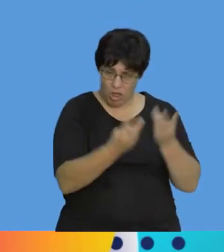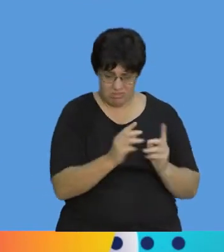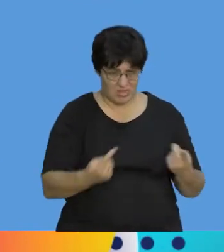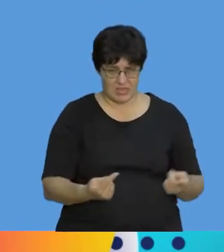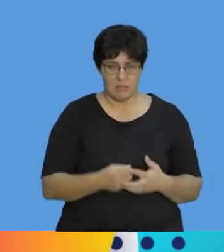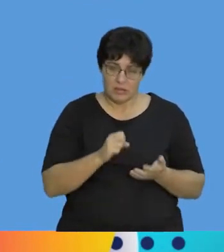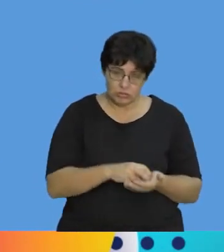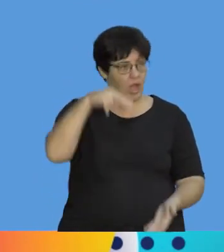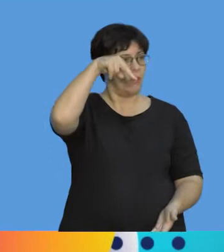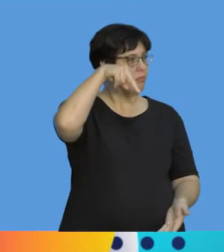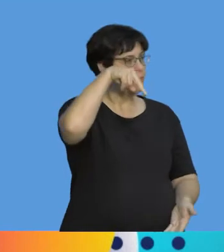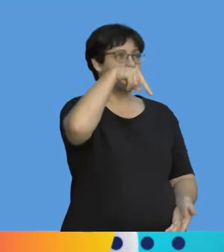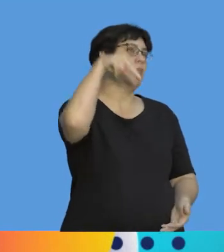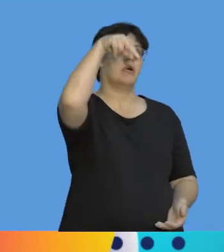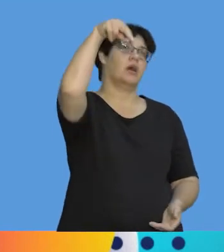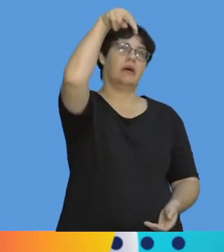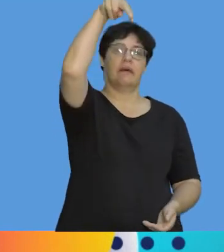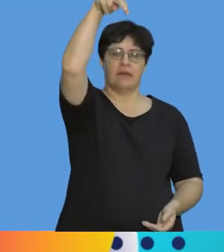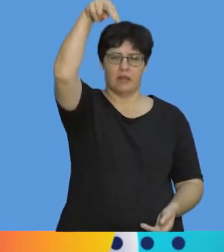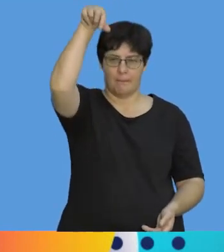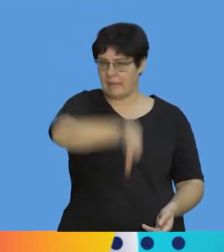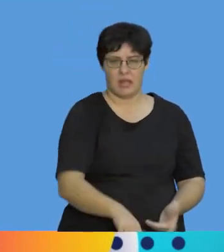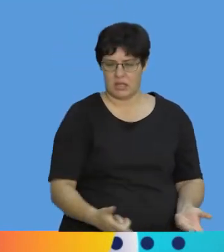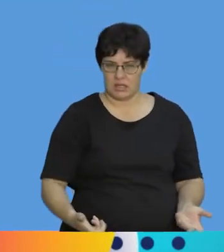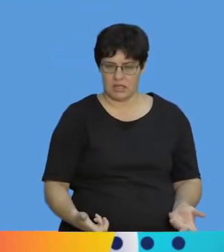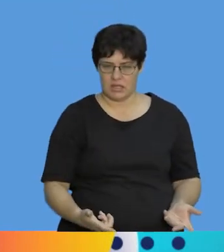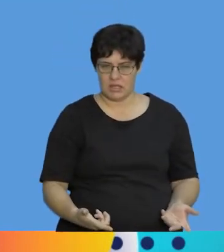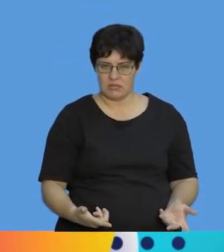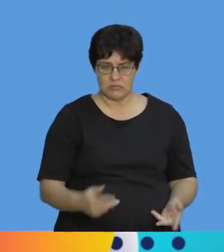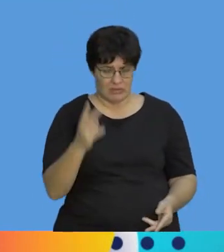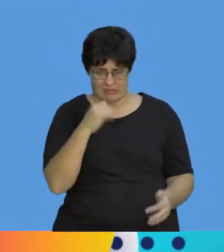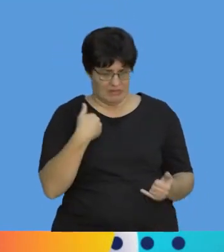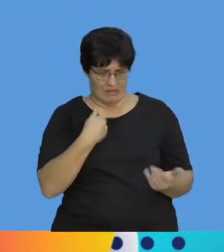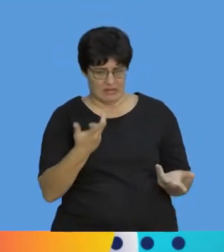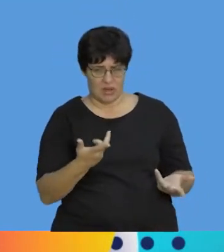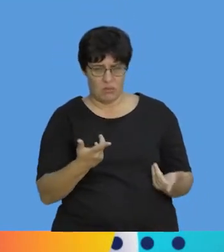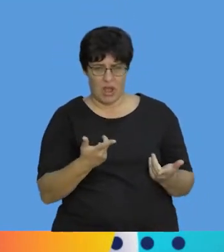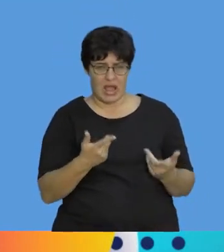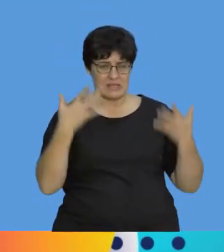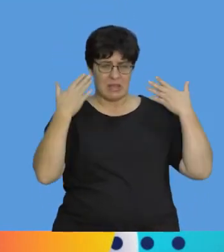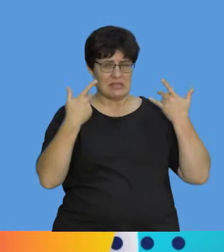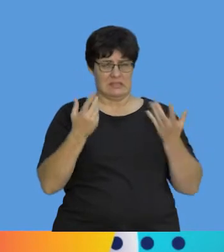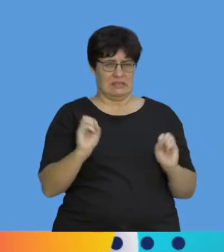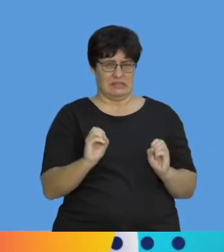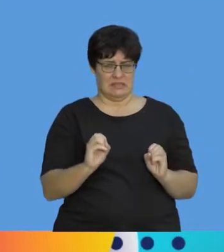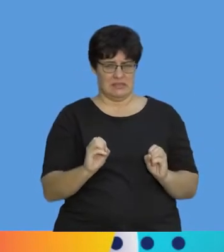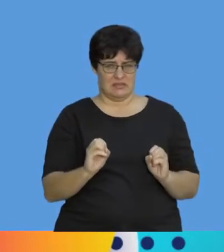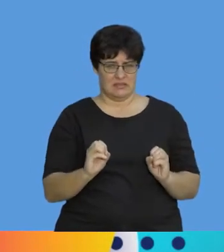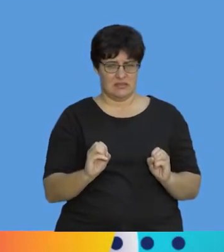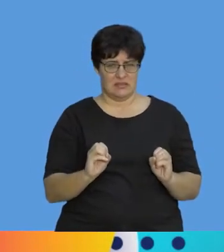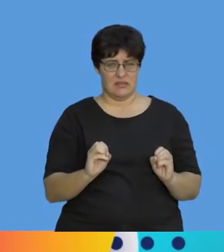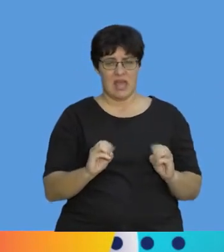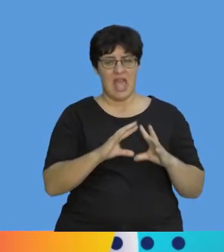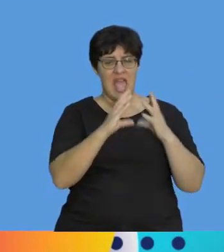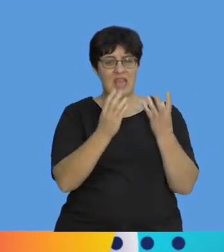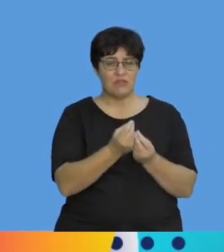Earth. I would be able to jump up and go to the moon. Okay, heaven forbid. That would not be a fun experience because we'd die in space. There's no air.